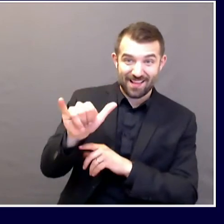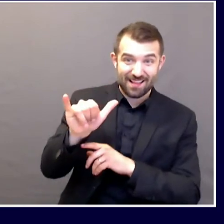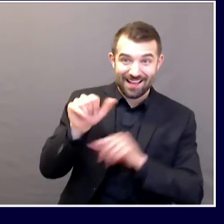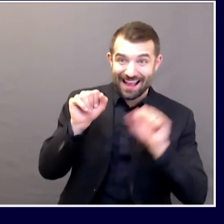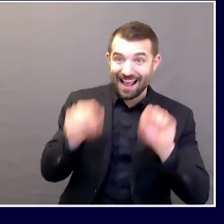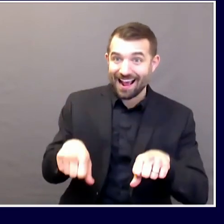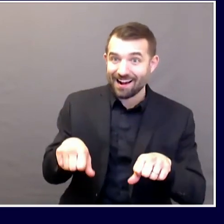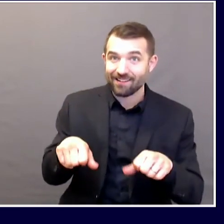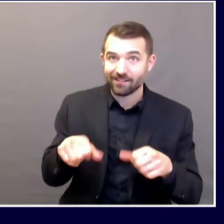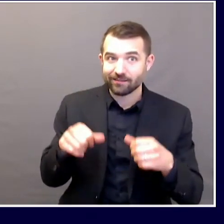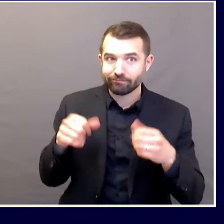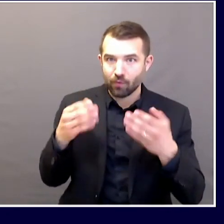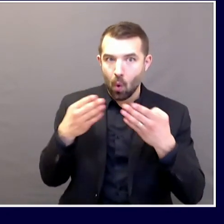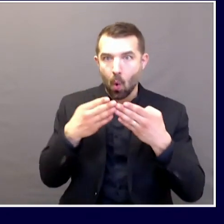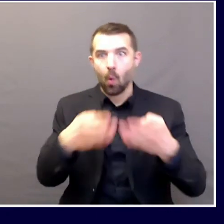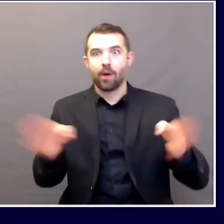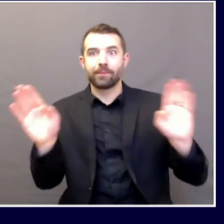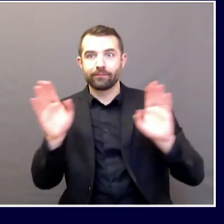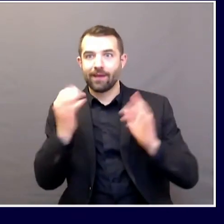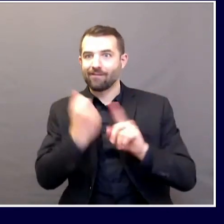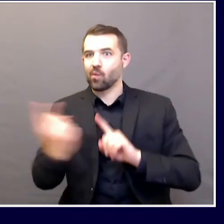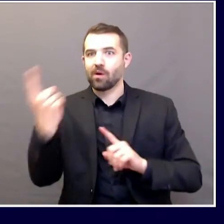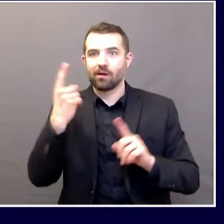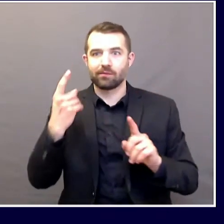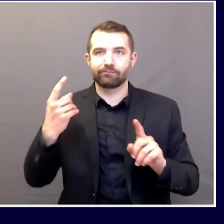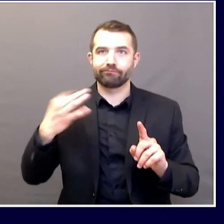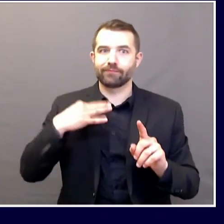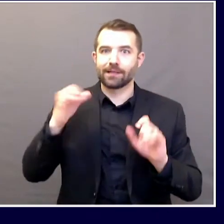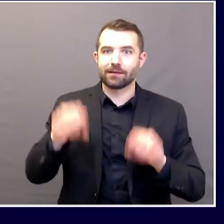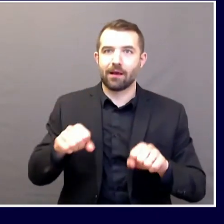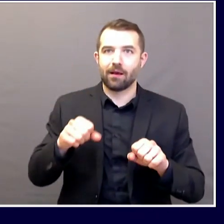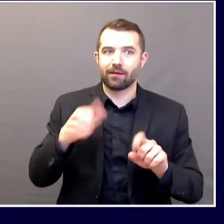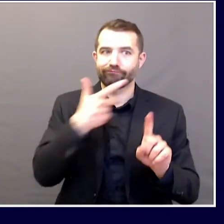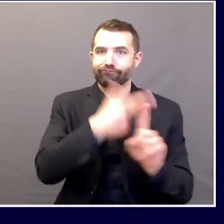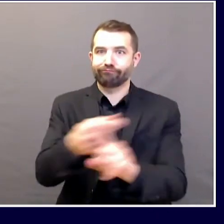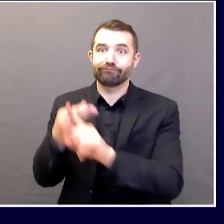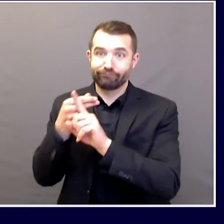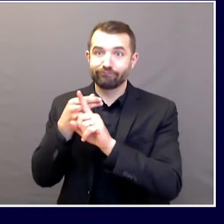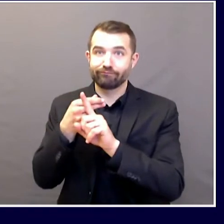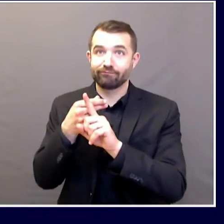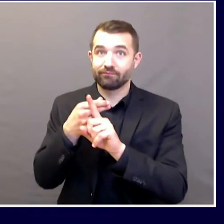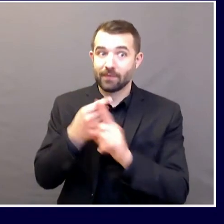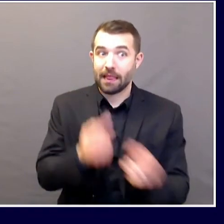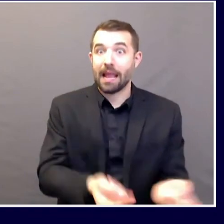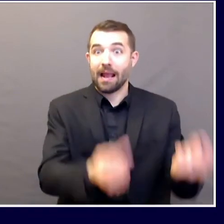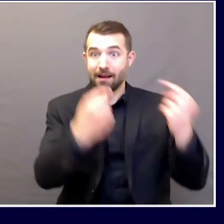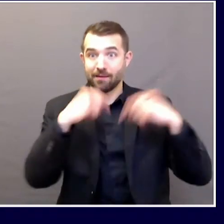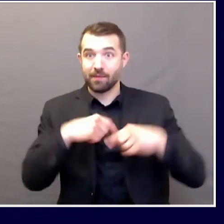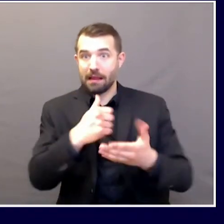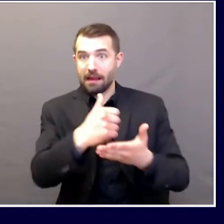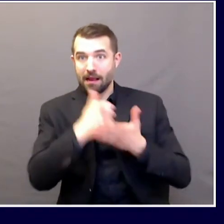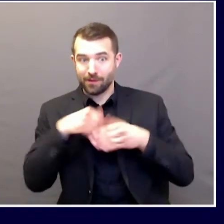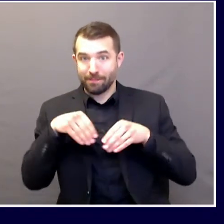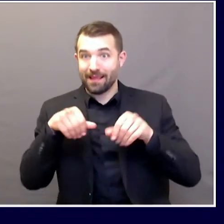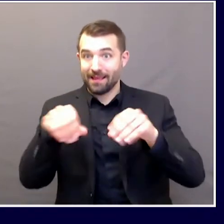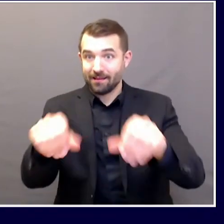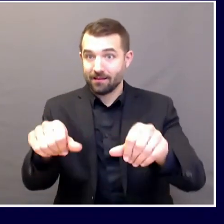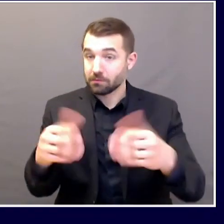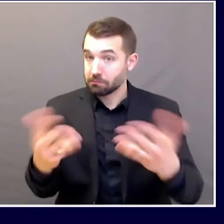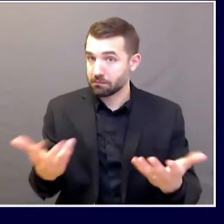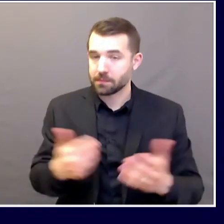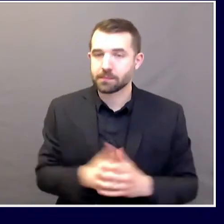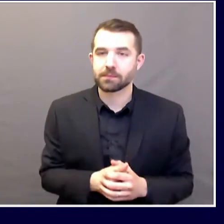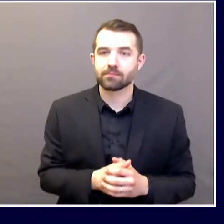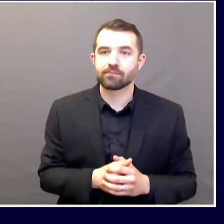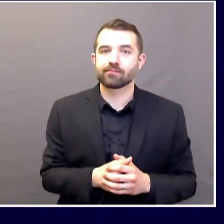the onset of the pandemic last year, this was sort of some of the first cases in the state were amongst agricultural workers.